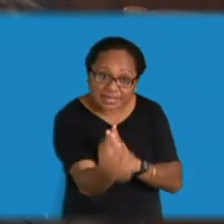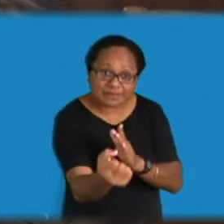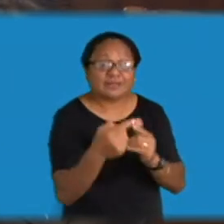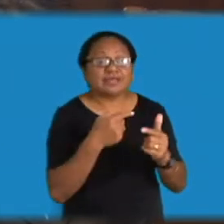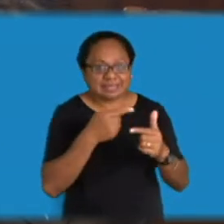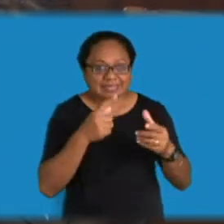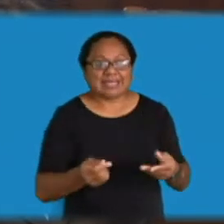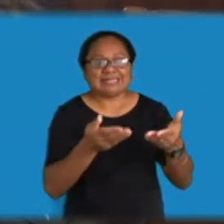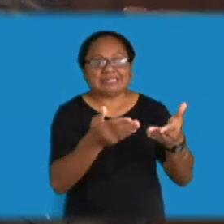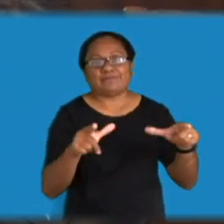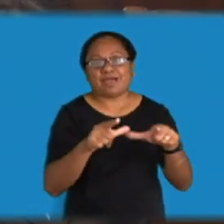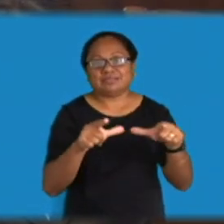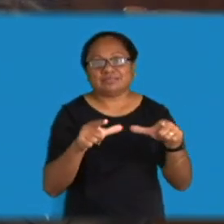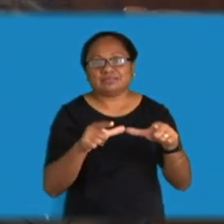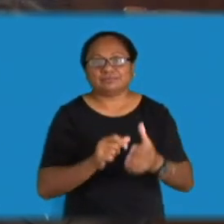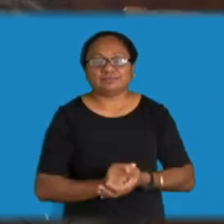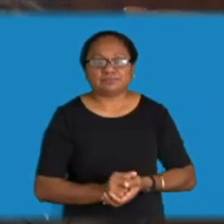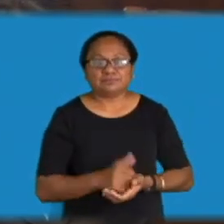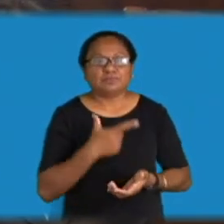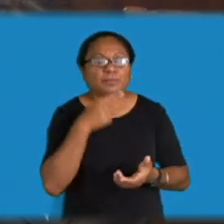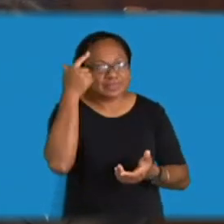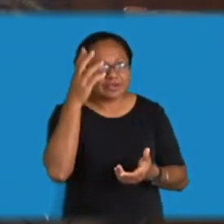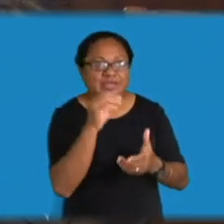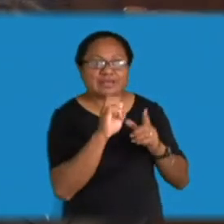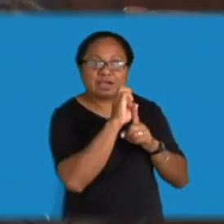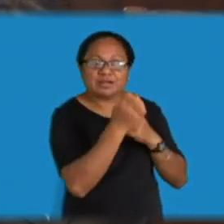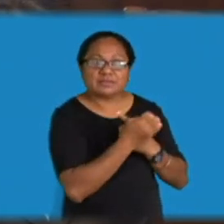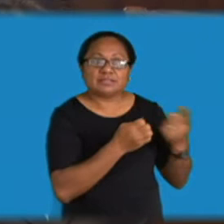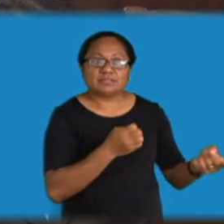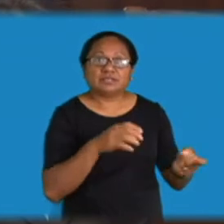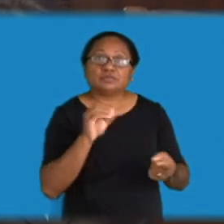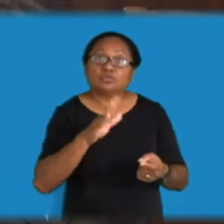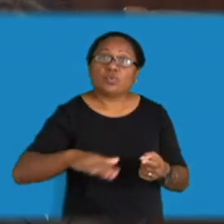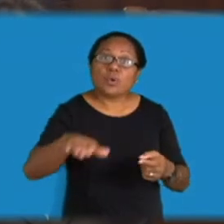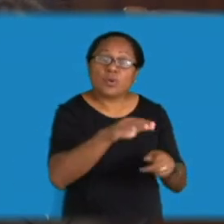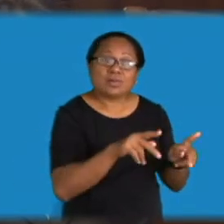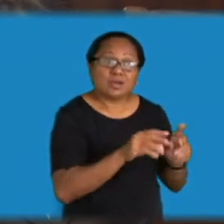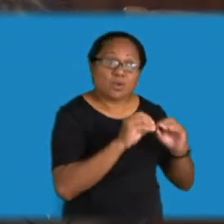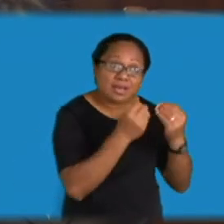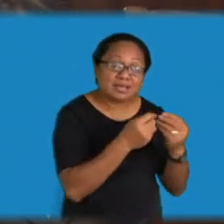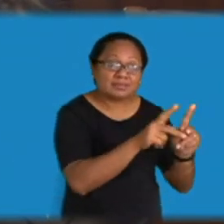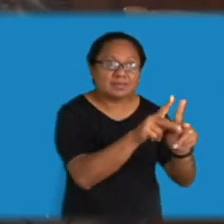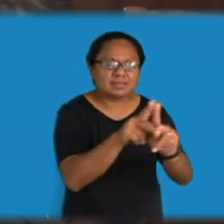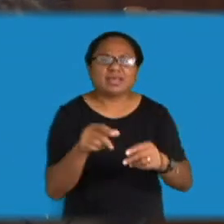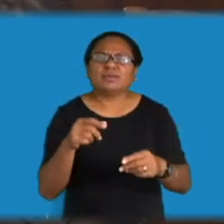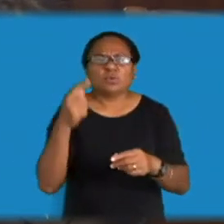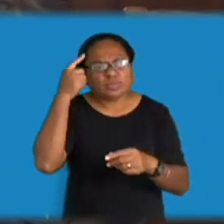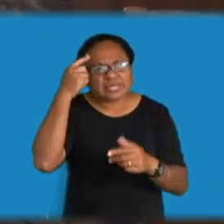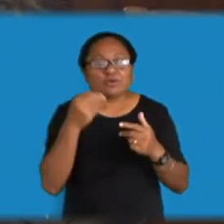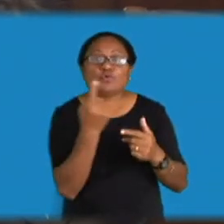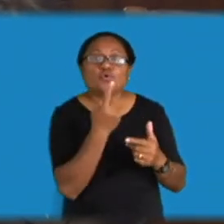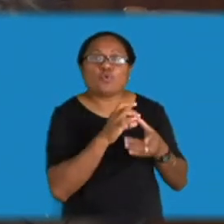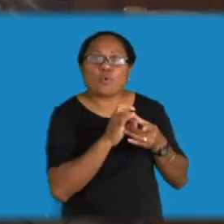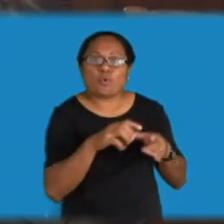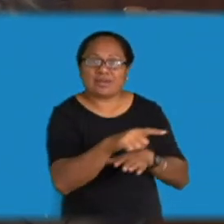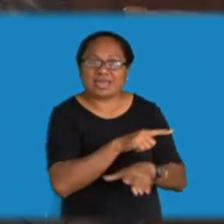sustainably extracted. Extensive consultations with all stakeholders, especially the Ngoli owners, and a detailed environmental